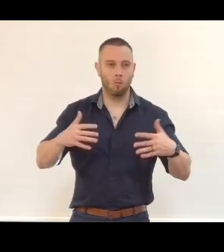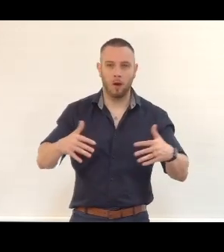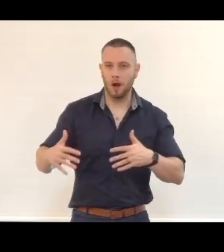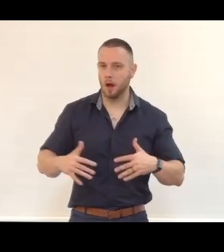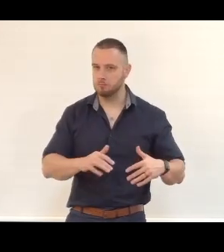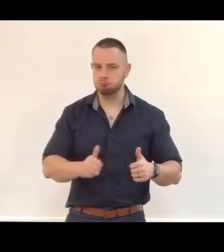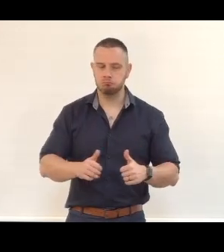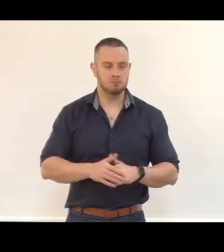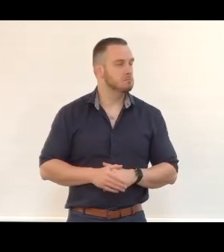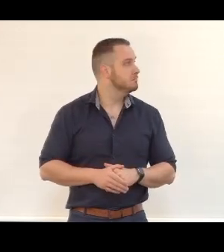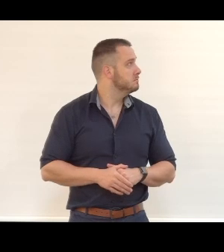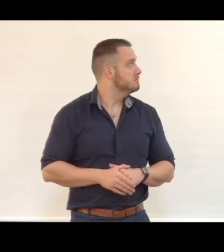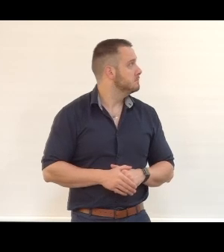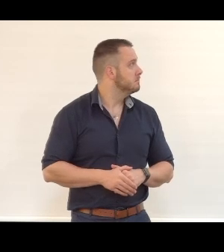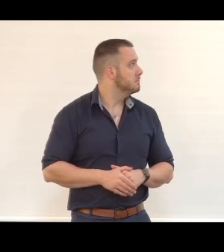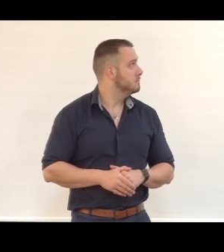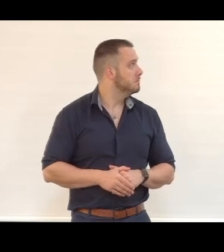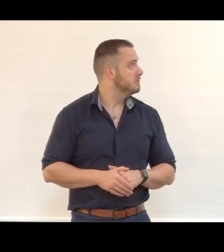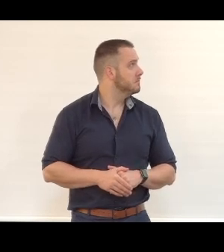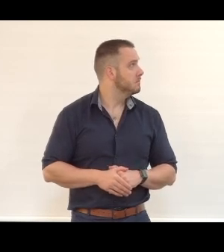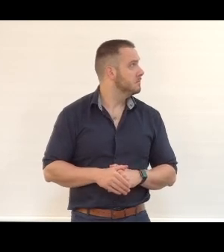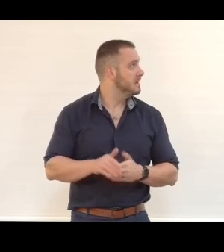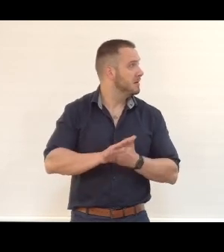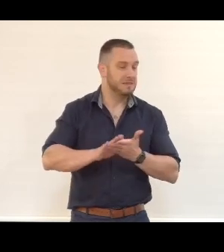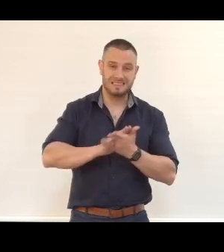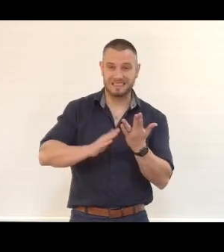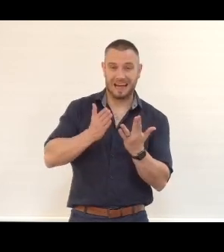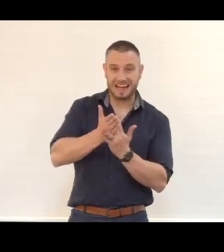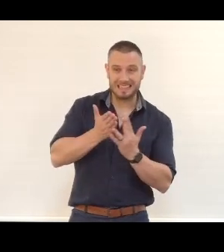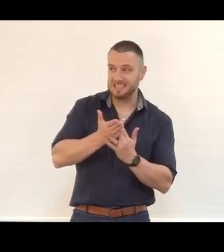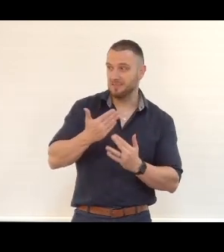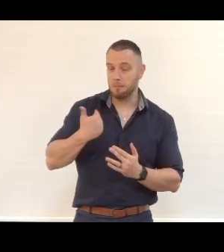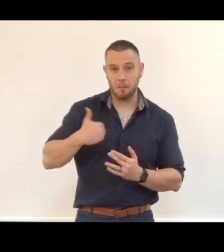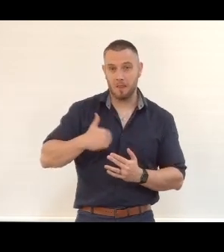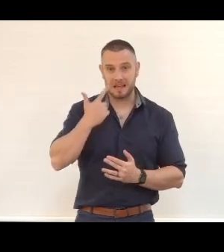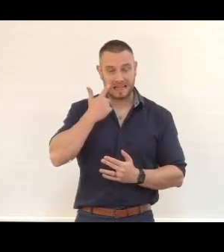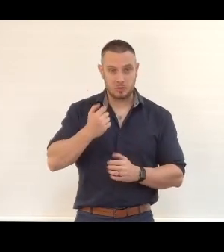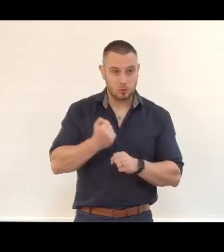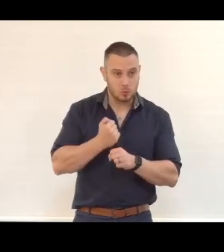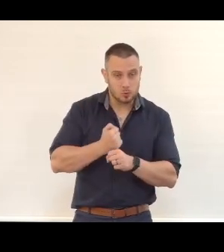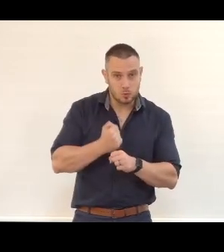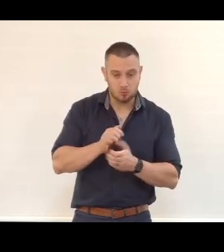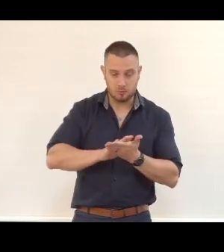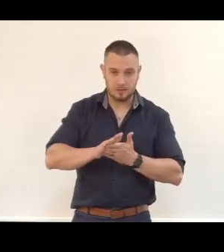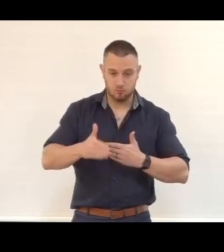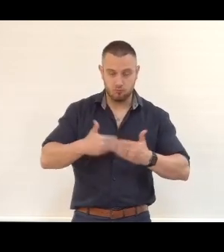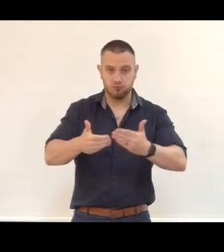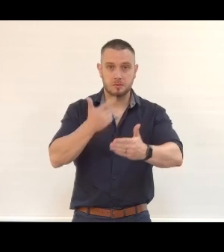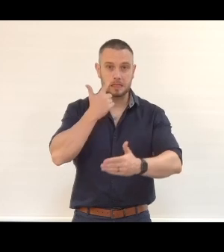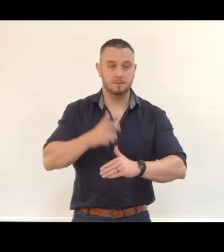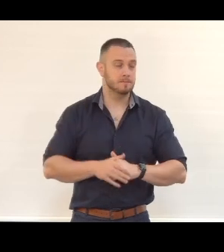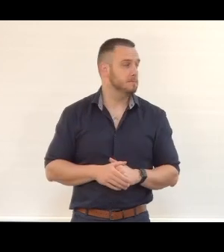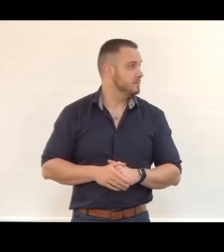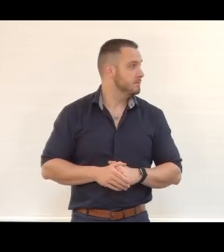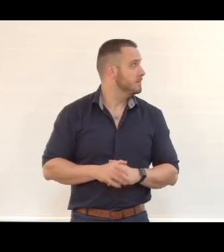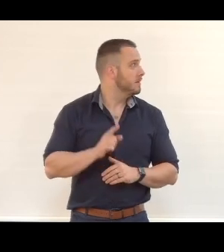around. And it's still accessible. For the people who did a High Seas mission, the road towards there is not the most comfortable one,